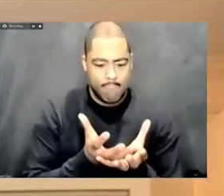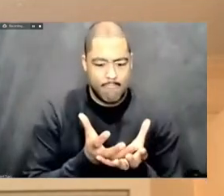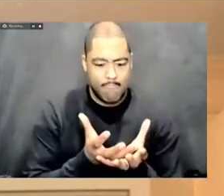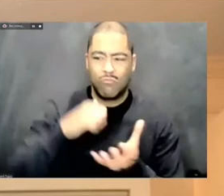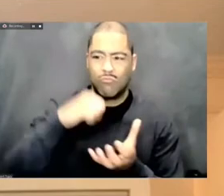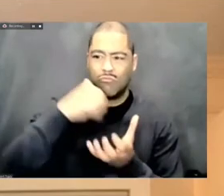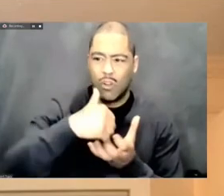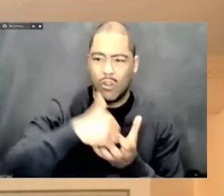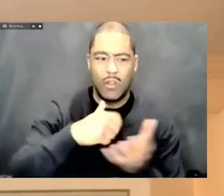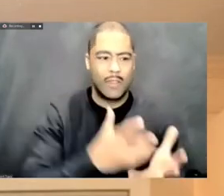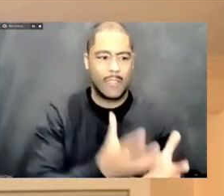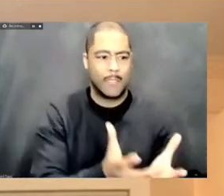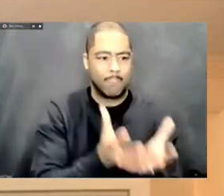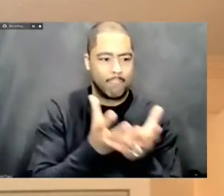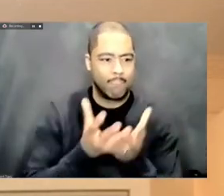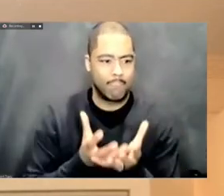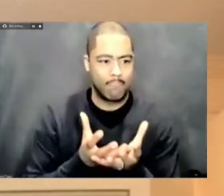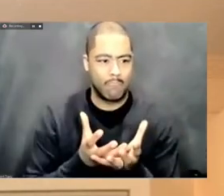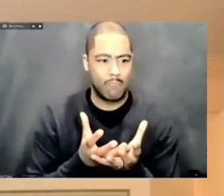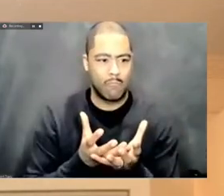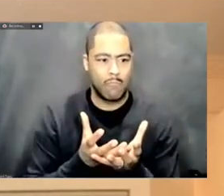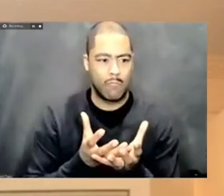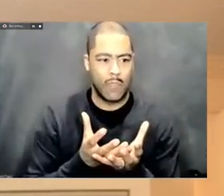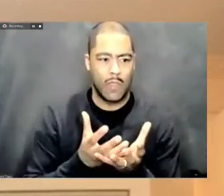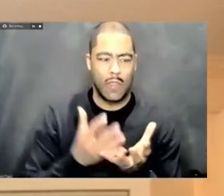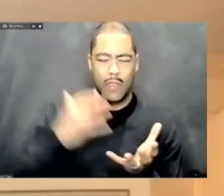poverty I labor to relieve.